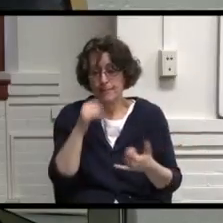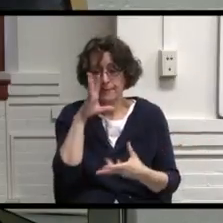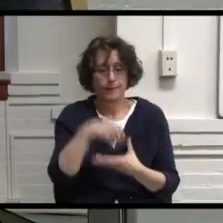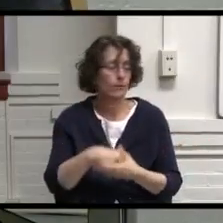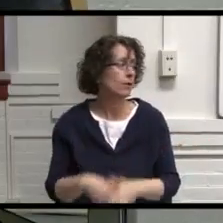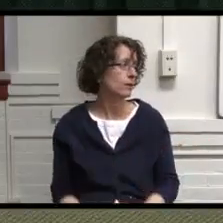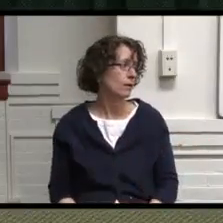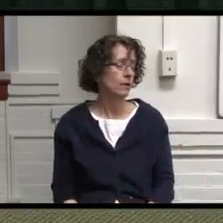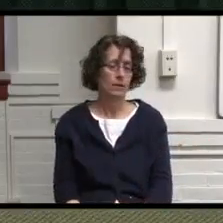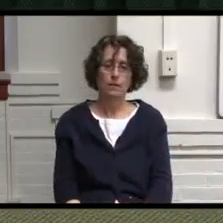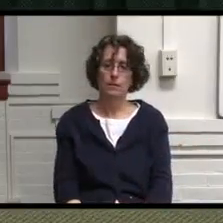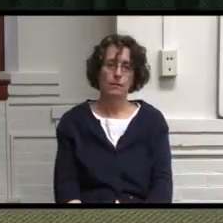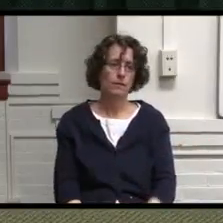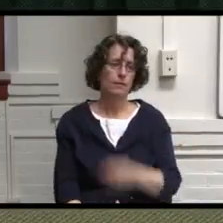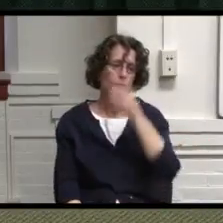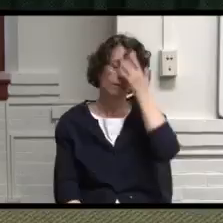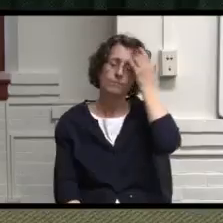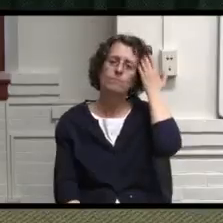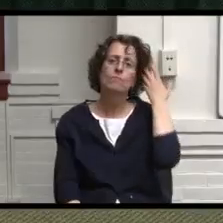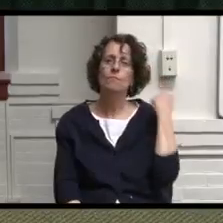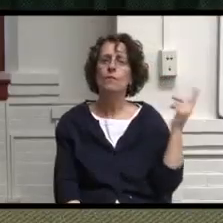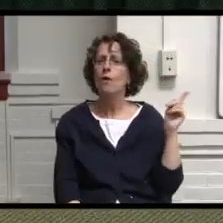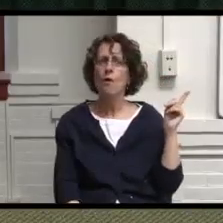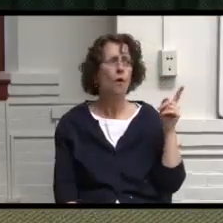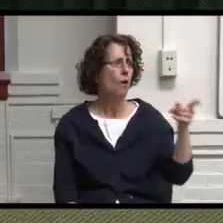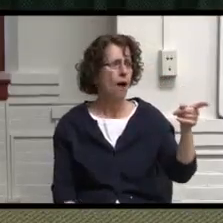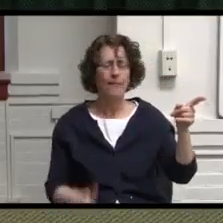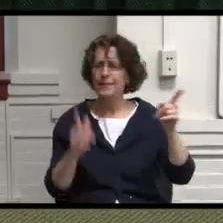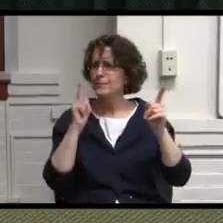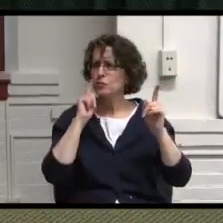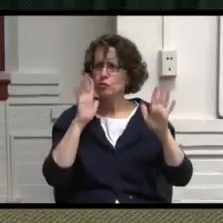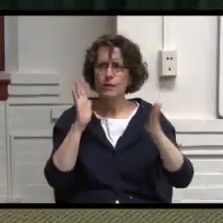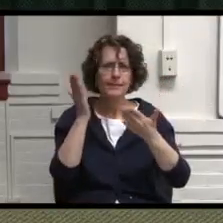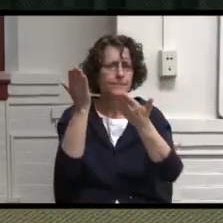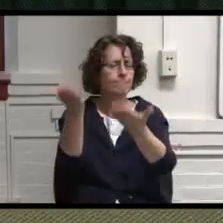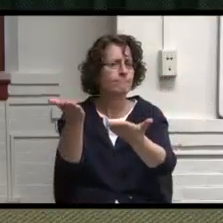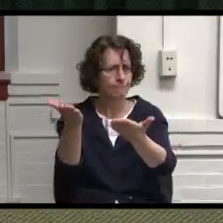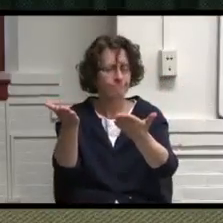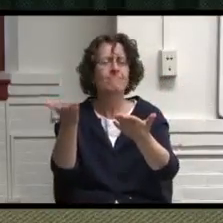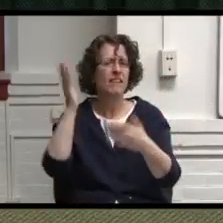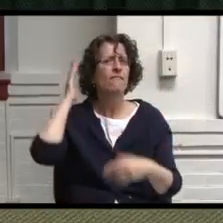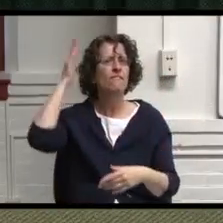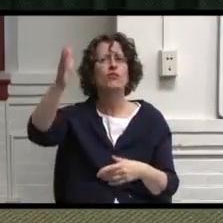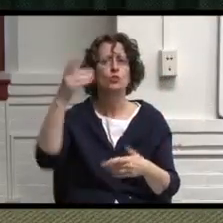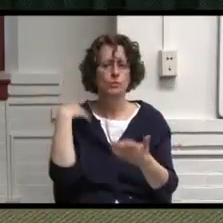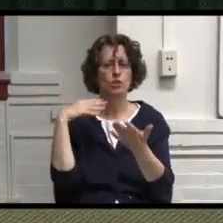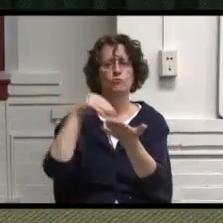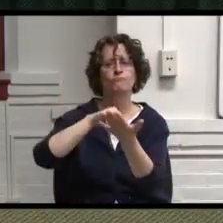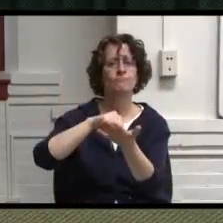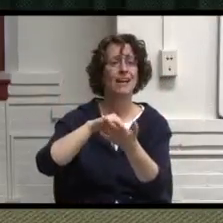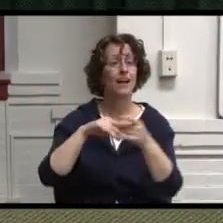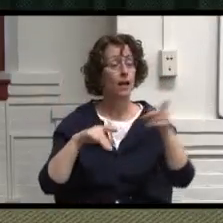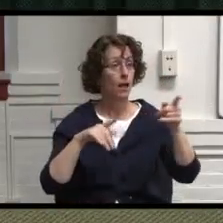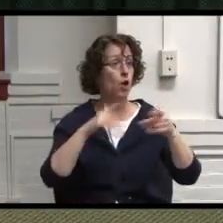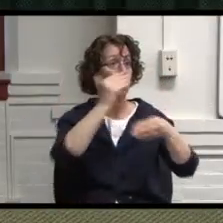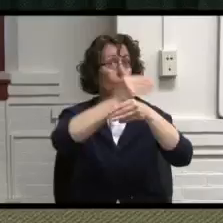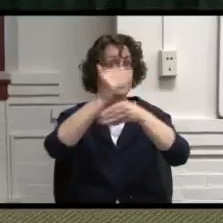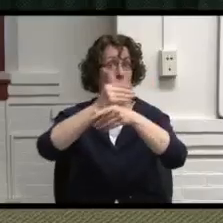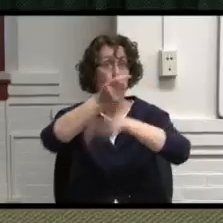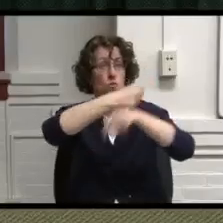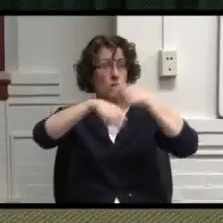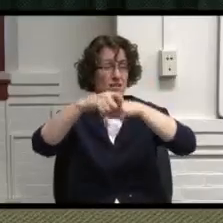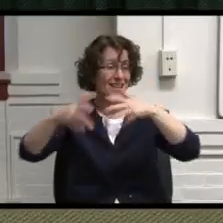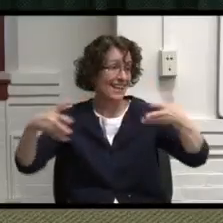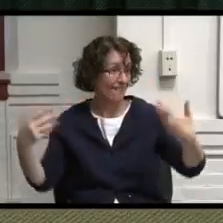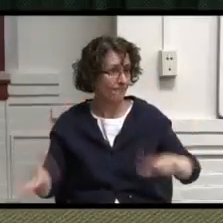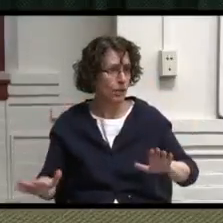I think it's a really sound point, Dick, and something we can work towards, including some sort of testing when we put out